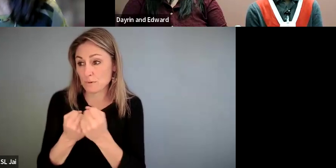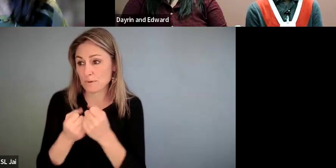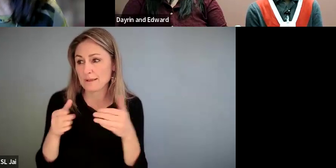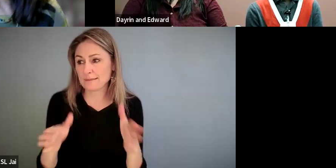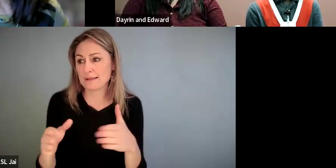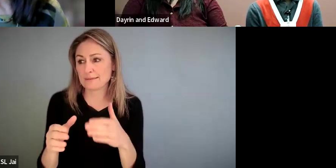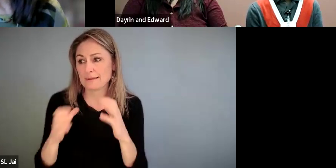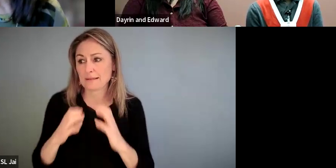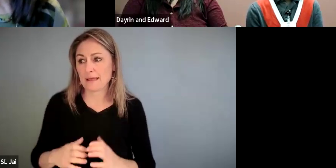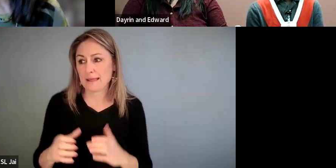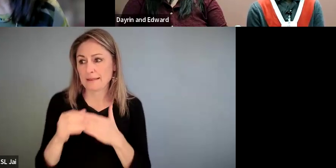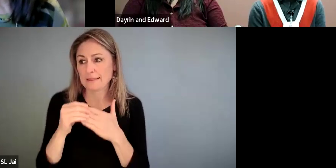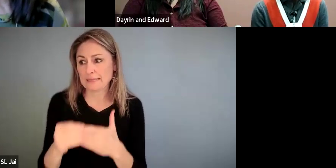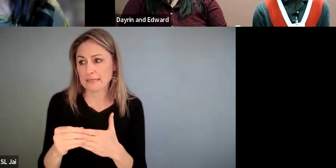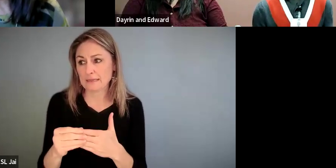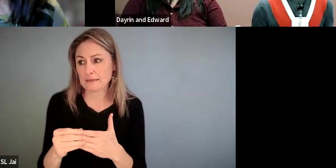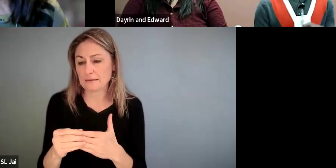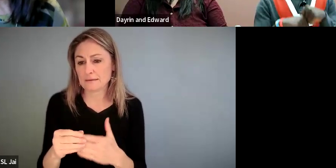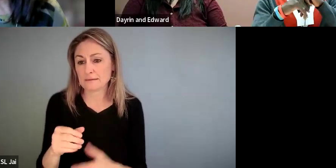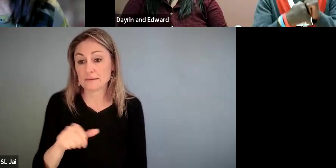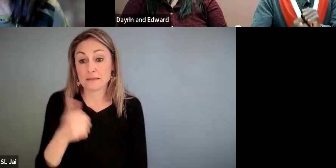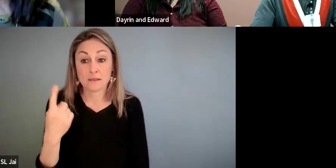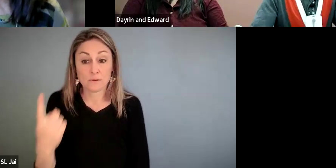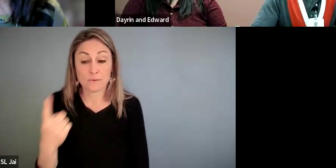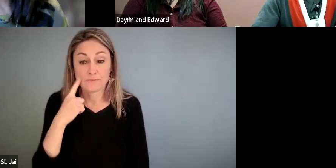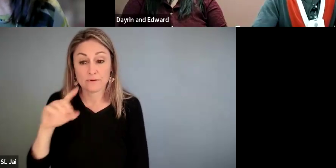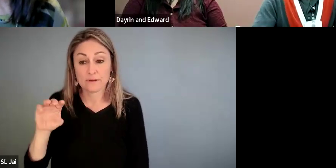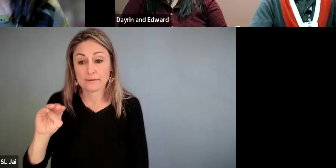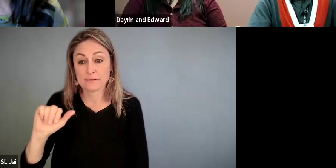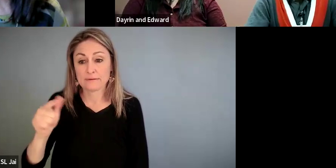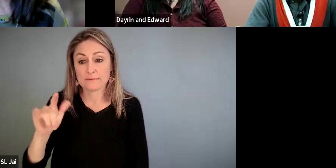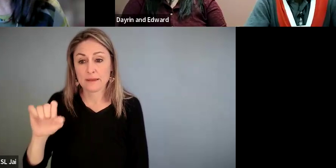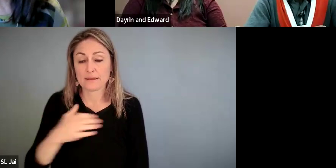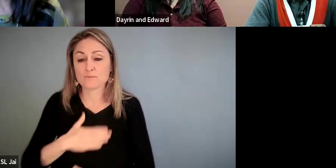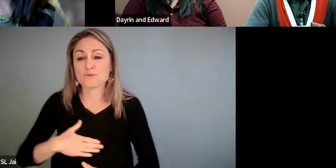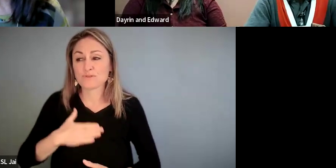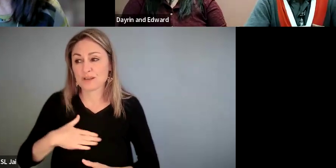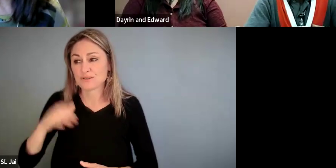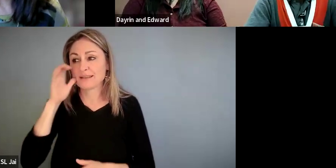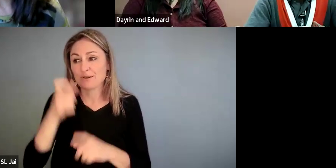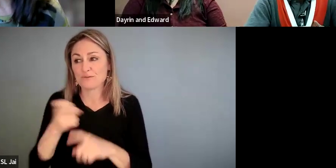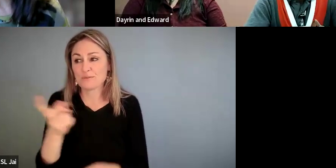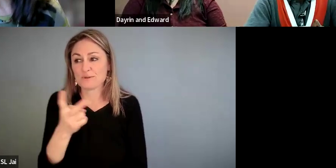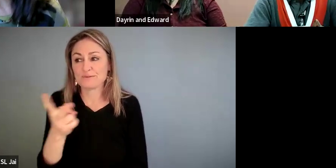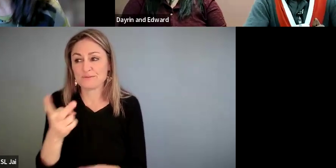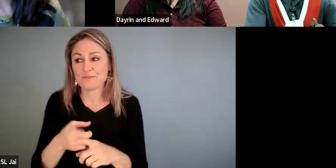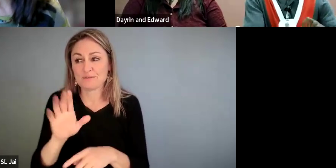lead. And another one from Maggie, appreciate hearing from both Dayreen and Ed from their